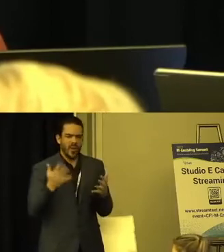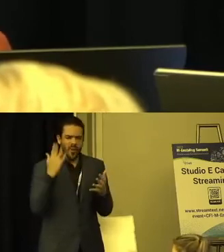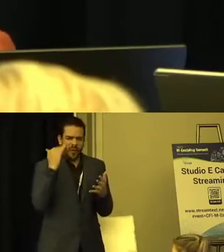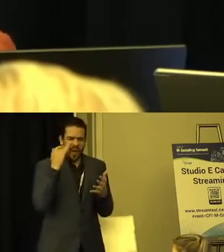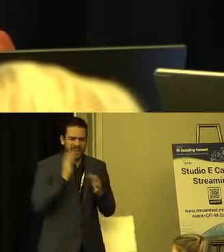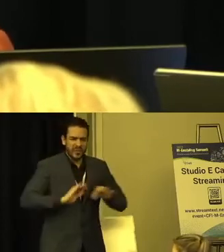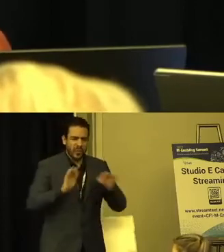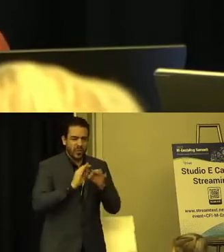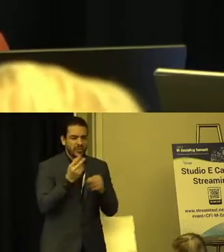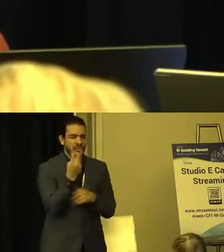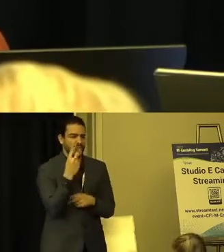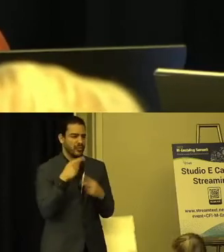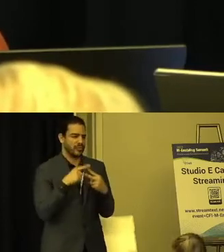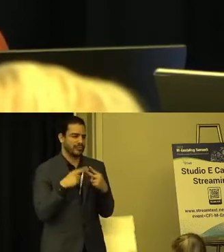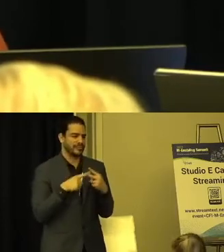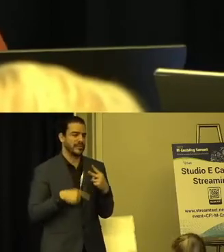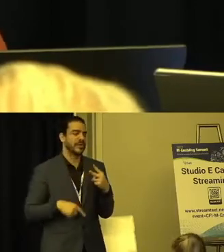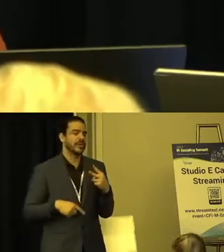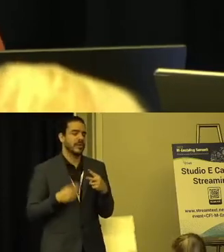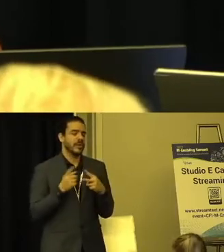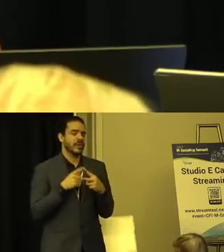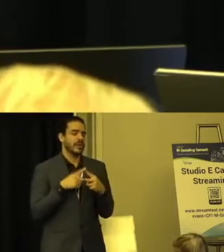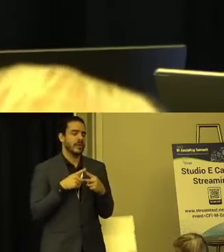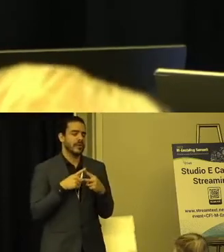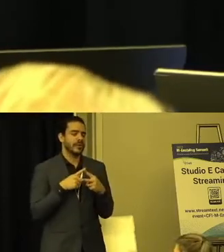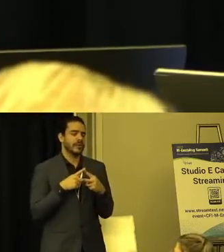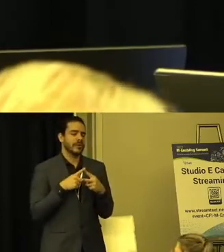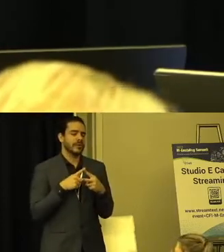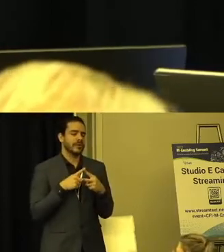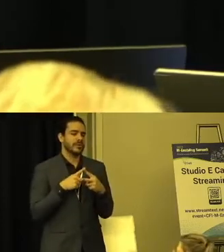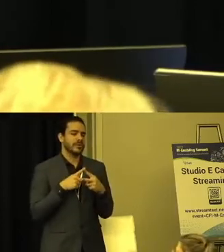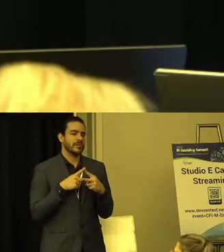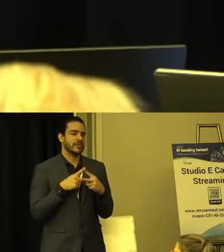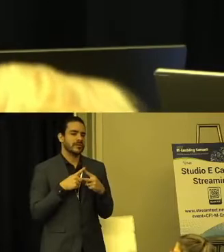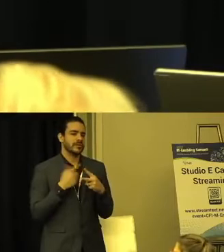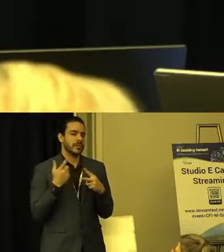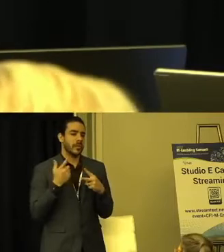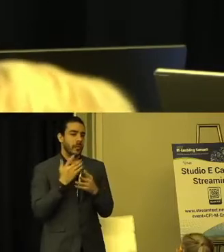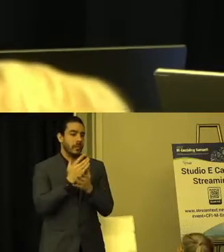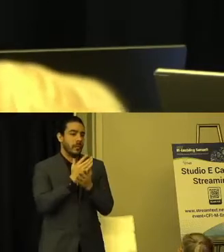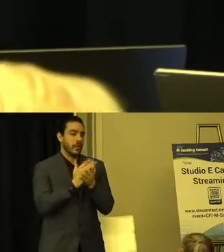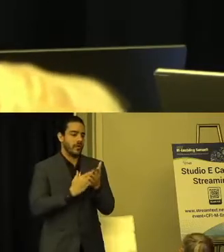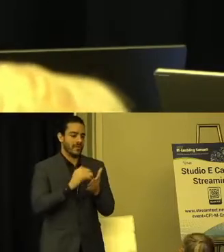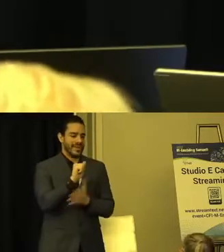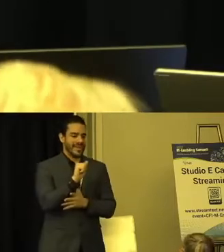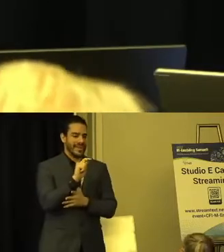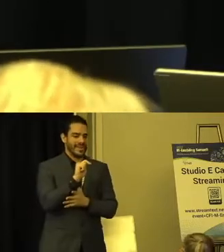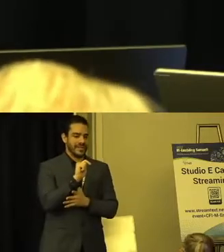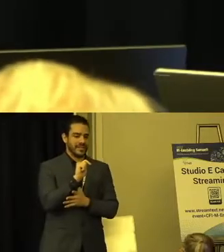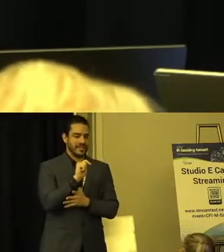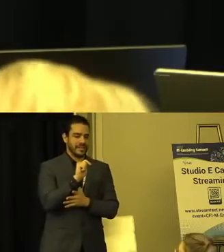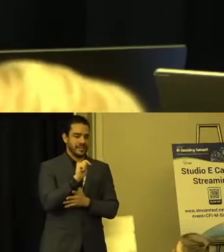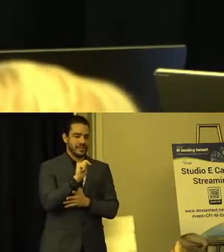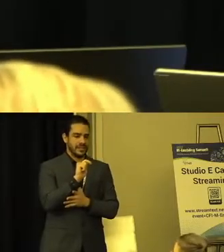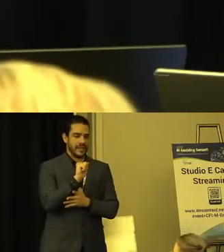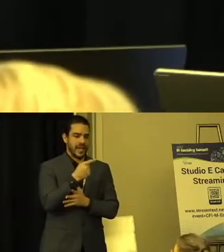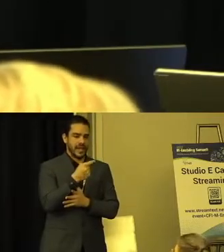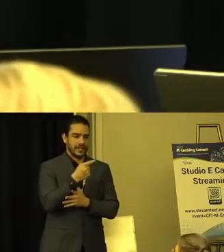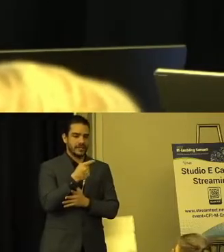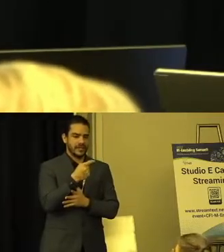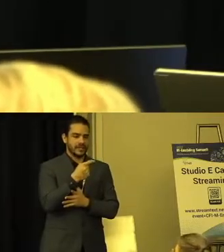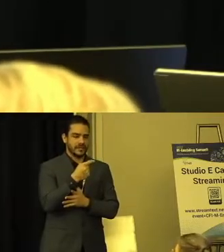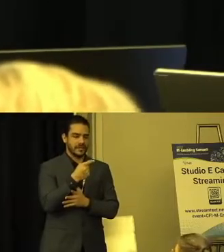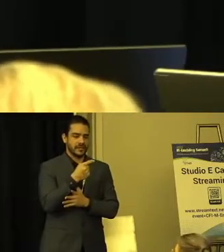important? It does two things. One is, there's a component of ATAG, A-T-A-G, the Authoring Tool